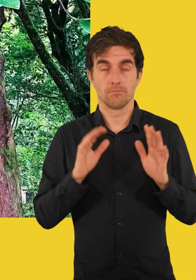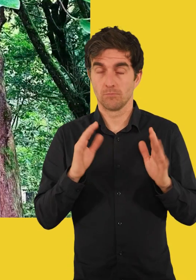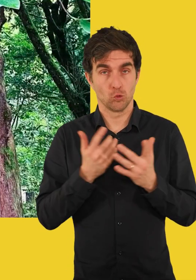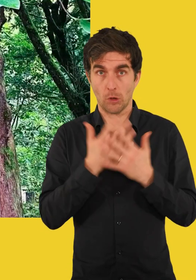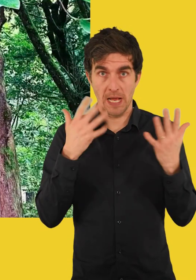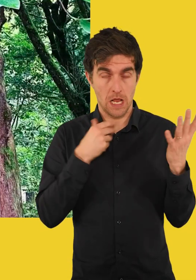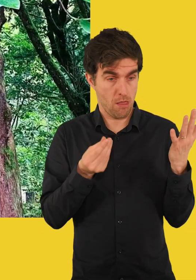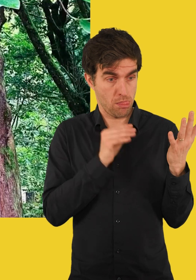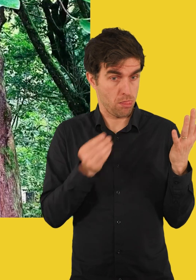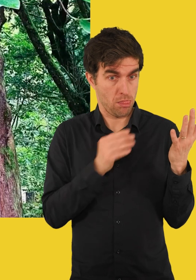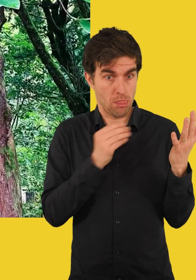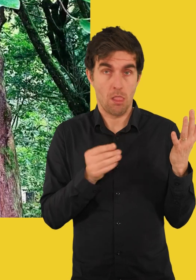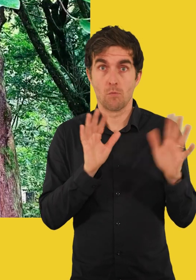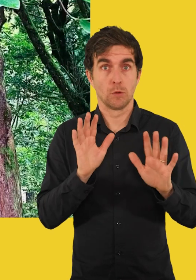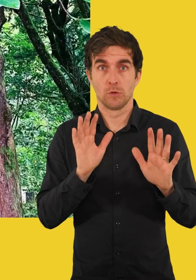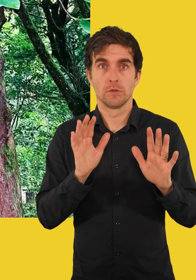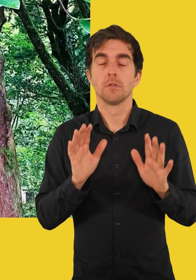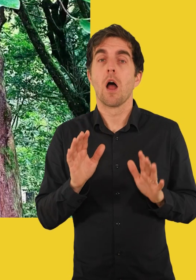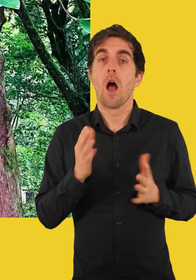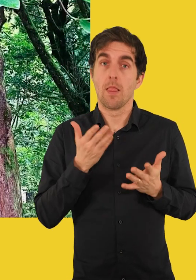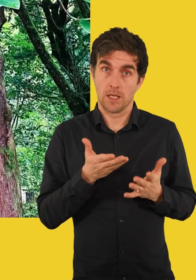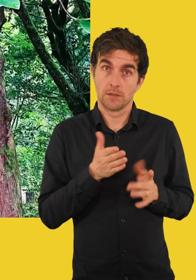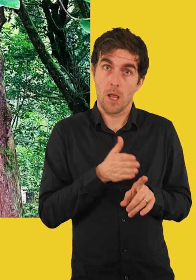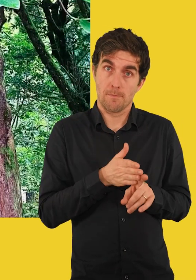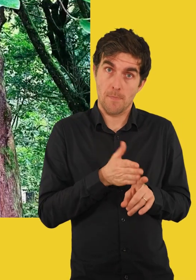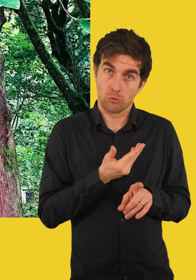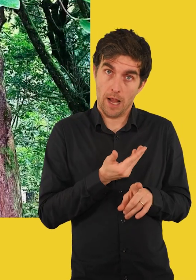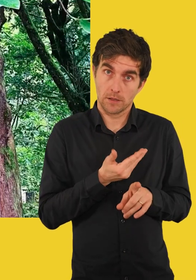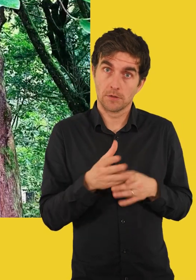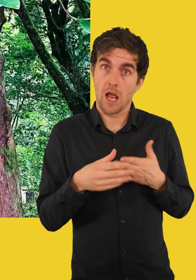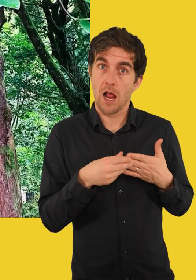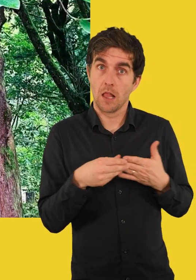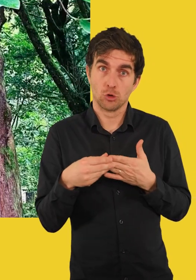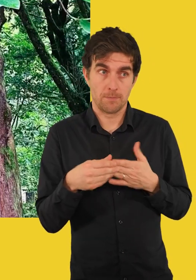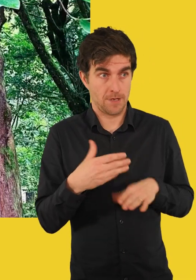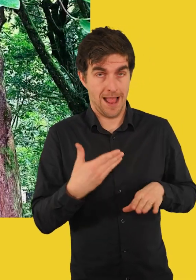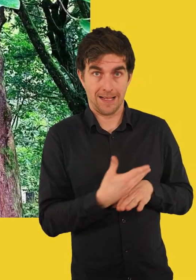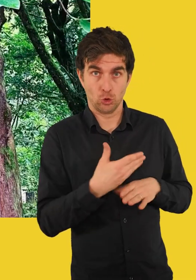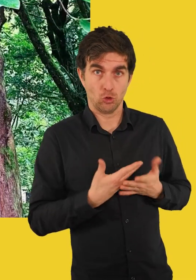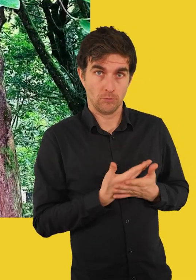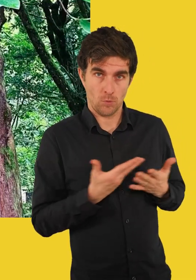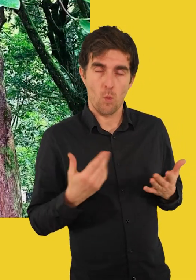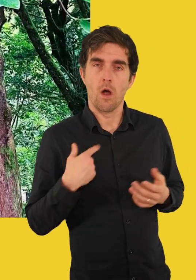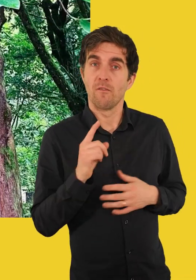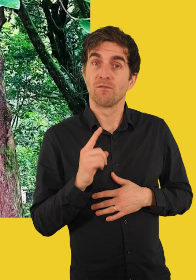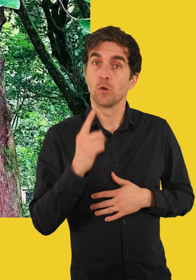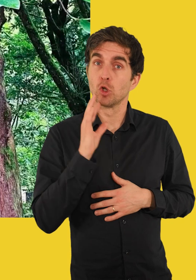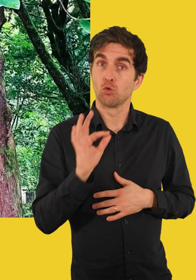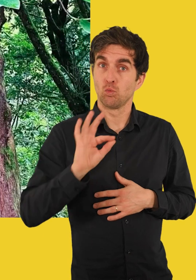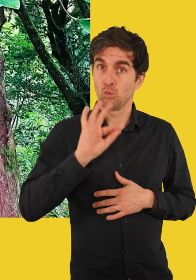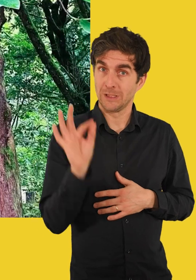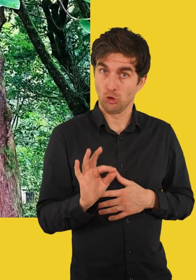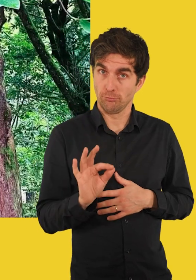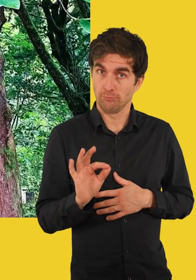too many pages moving around. This is Marginalised Leadership in Action. So the first question